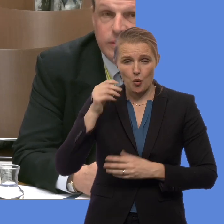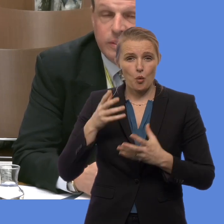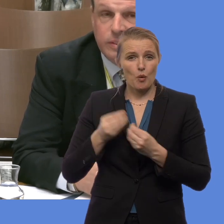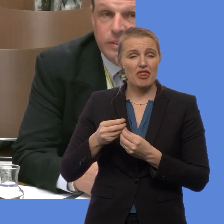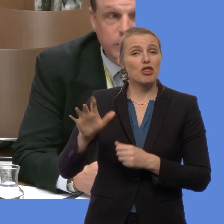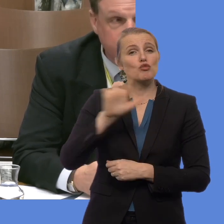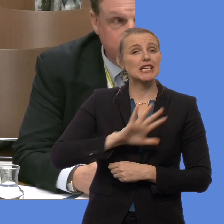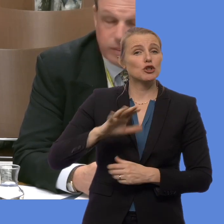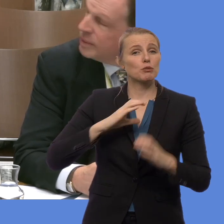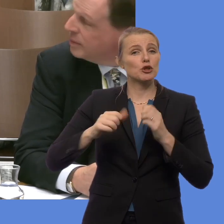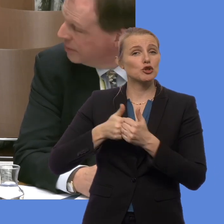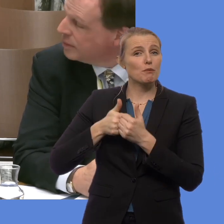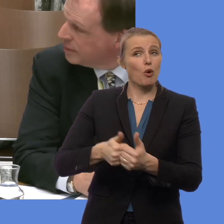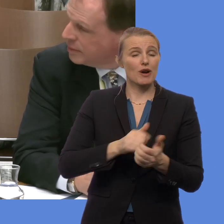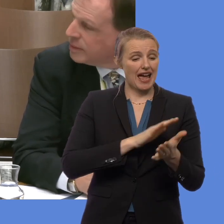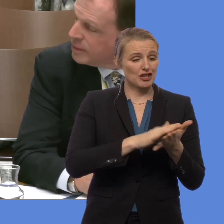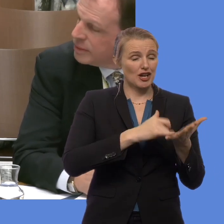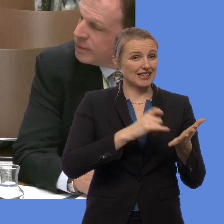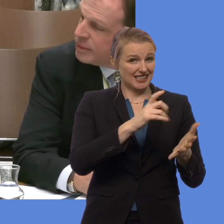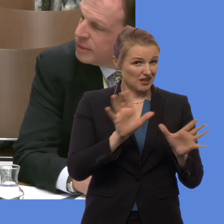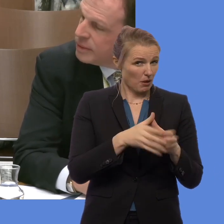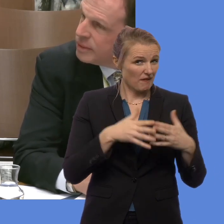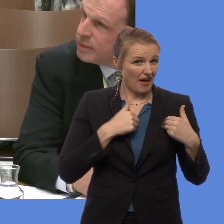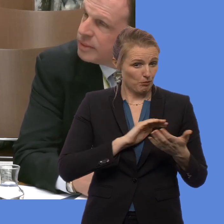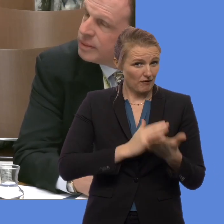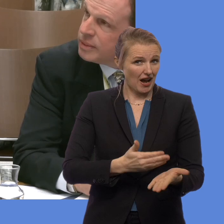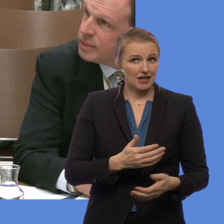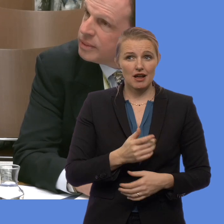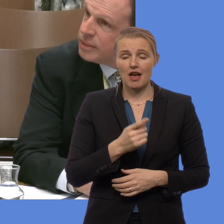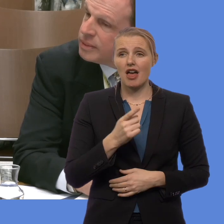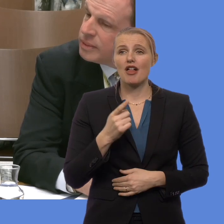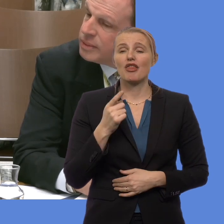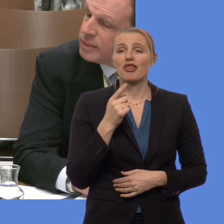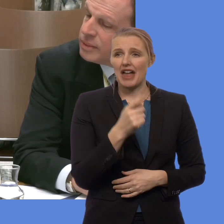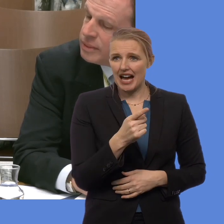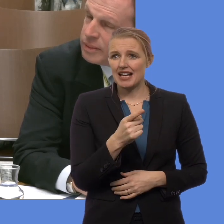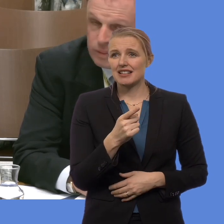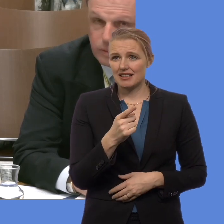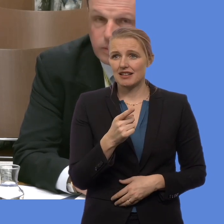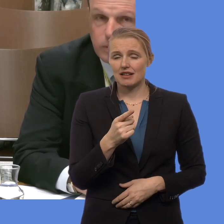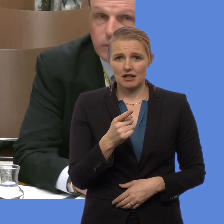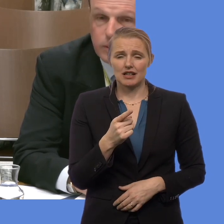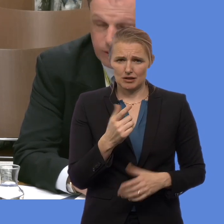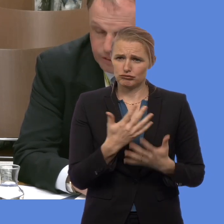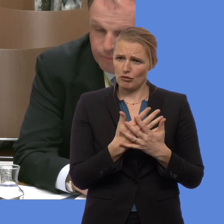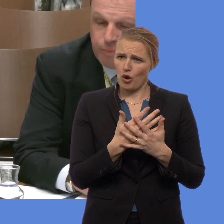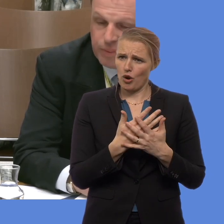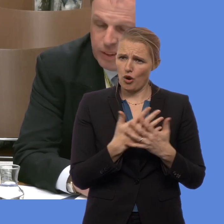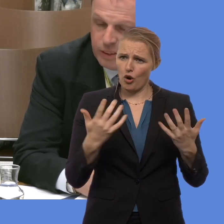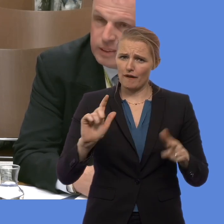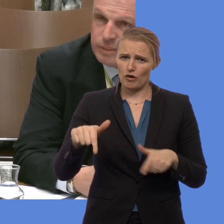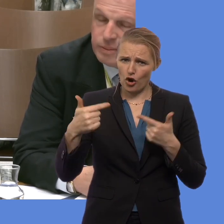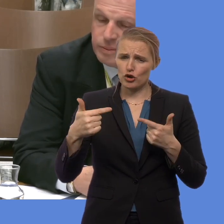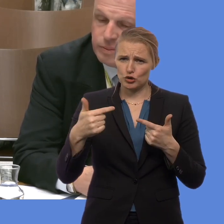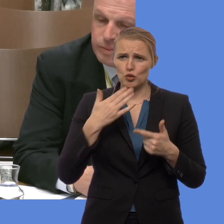that Department of Health provides, that is a rich vein of volume of callers that are using